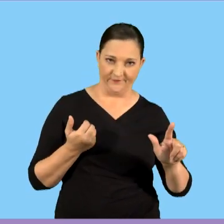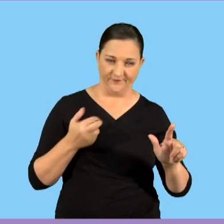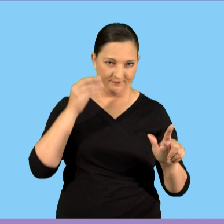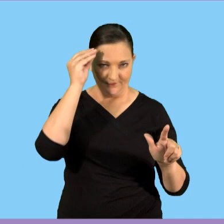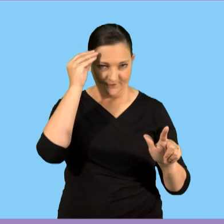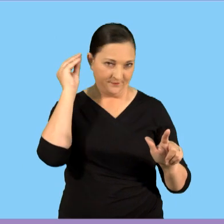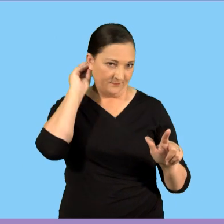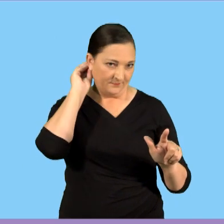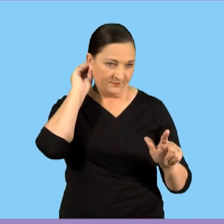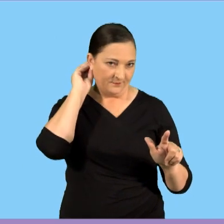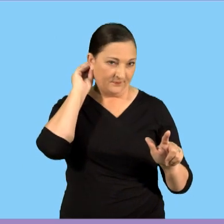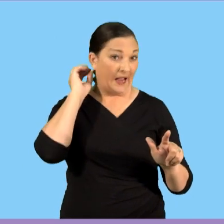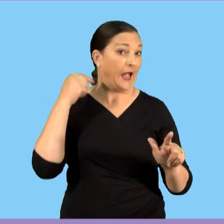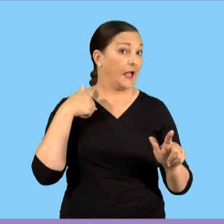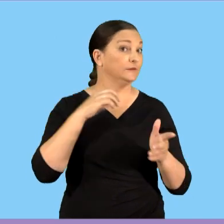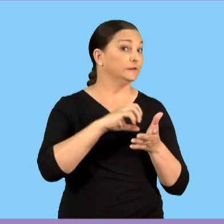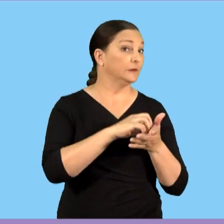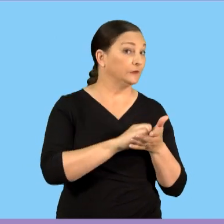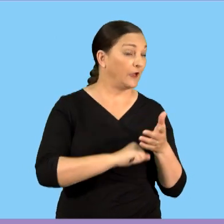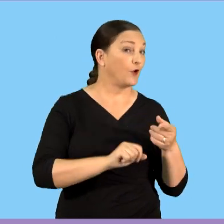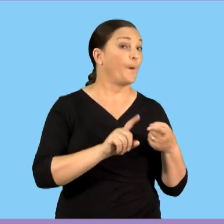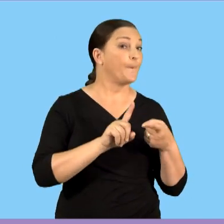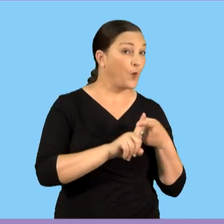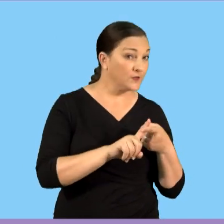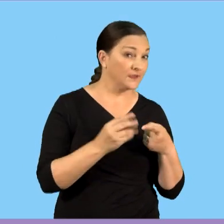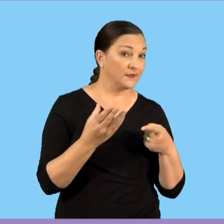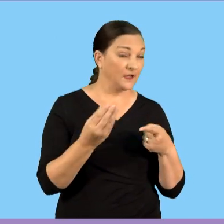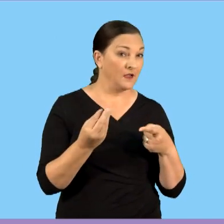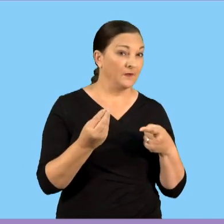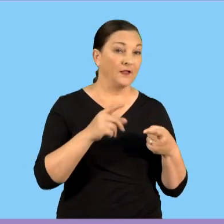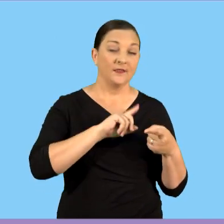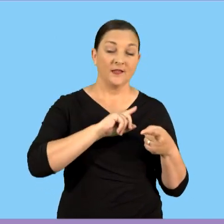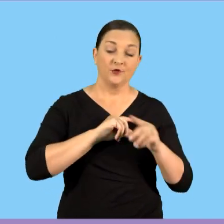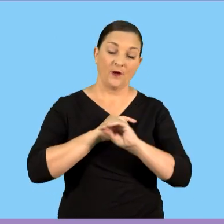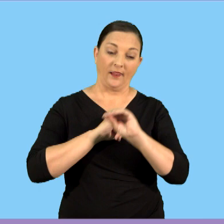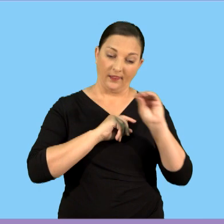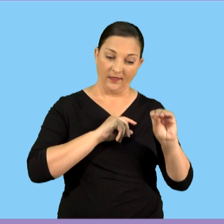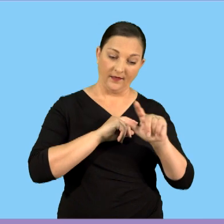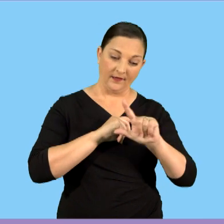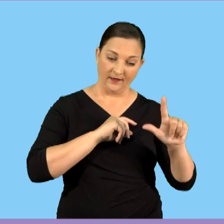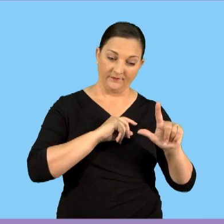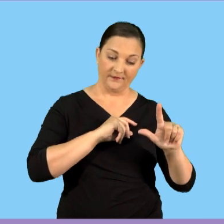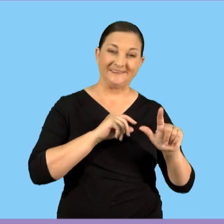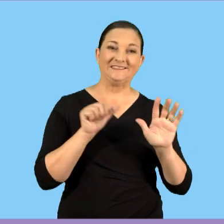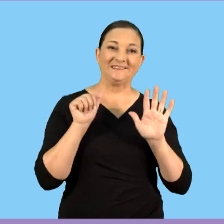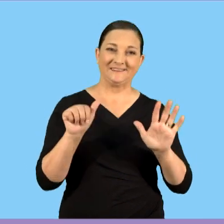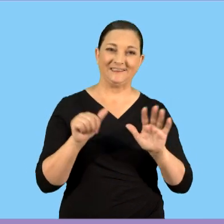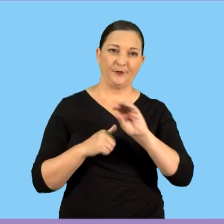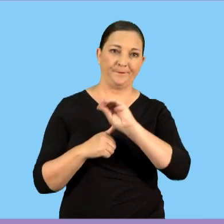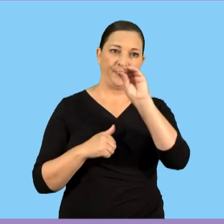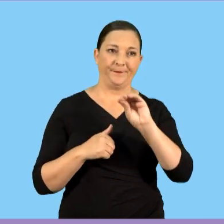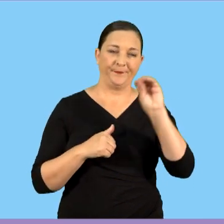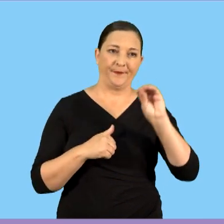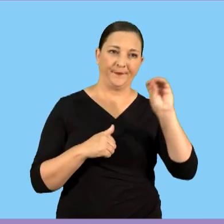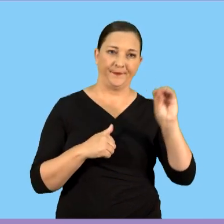left, right? And then because I'm subtracting a positive number, I'm going to move to the left. How many spaces to the left? 6 spaces to the